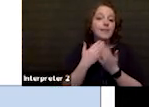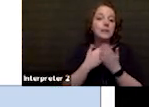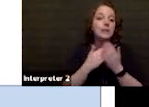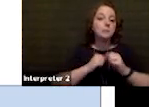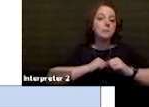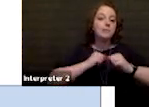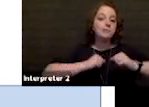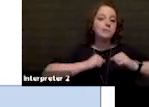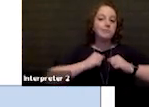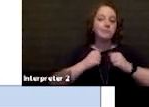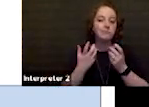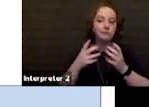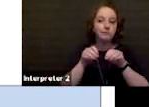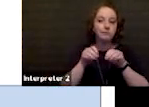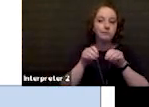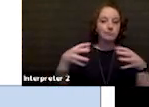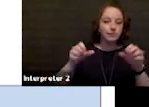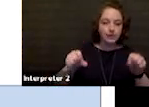about potentially